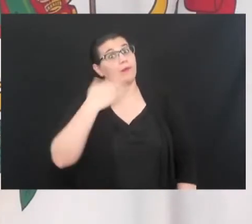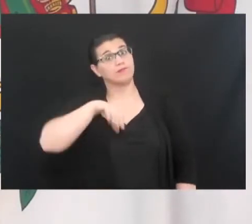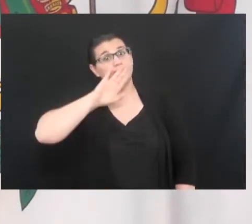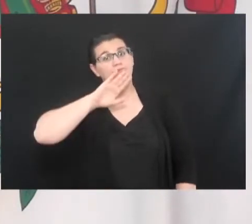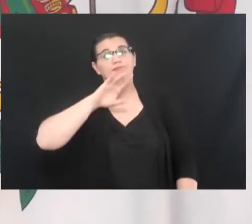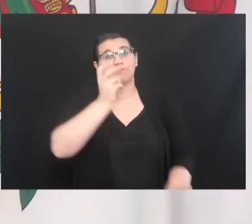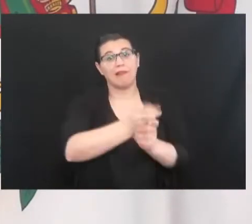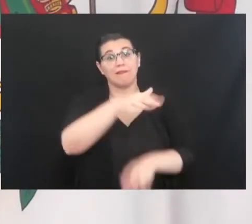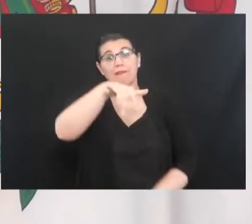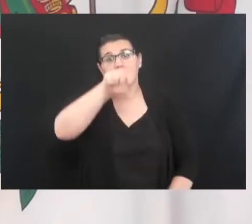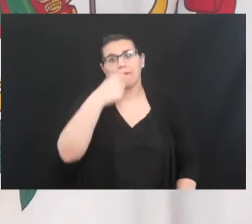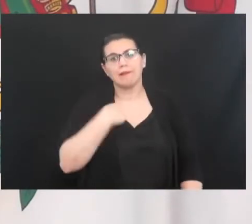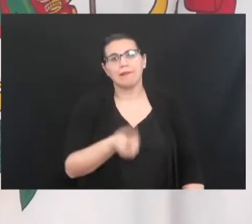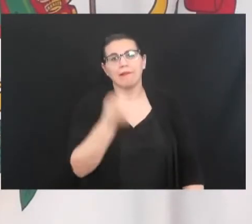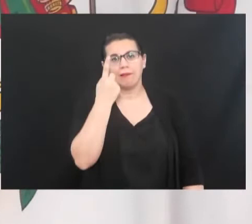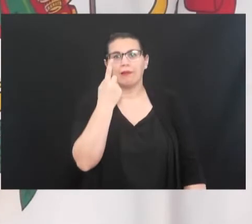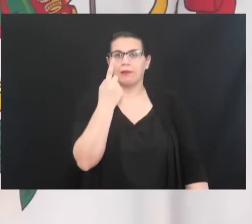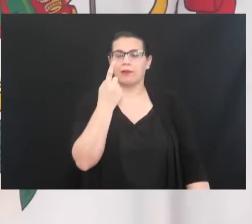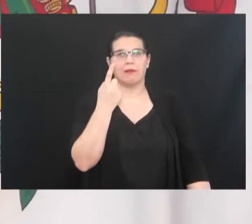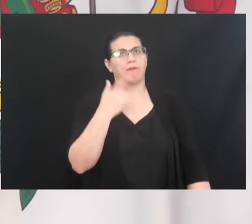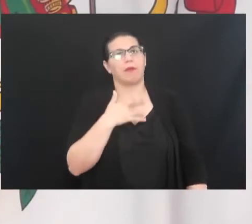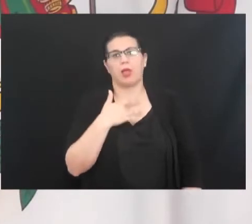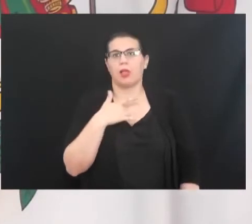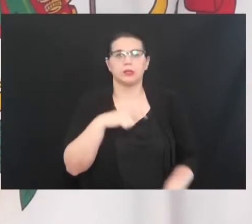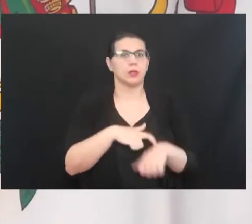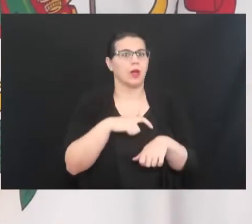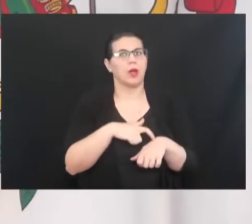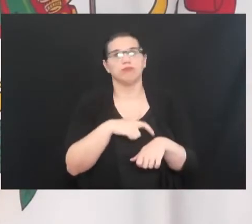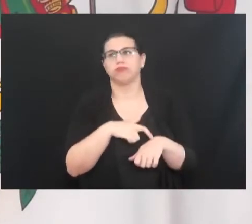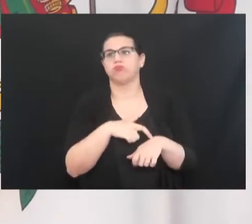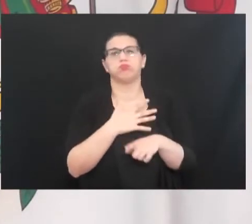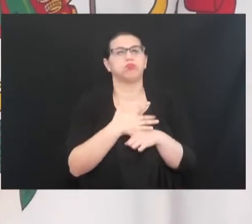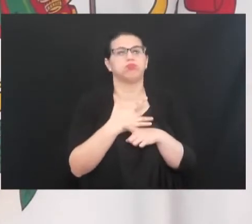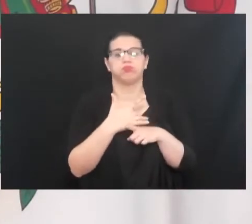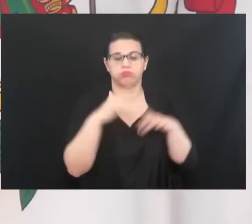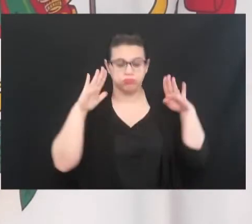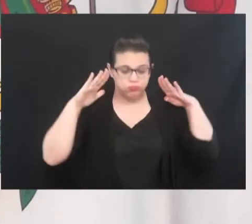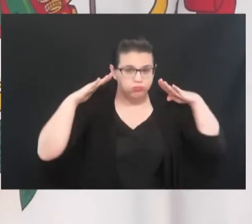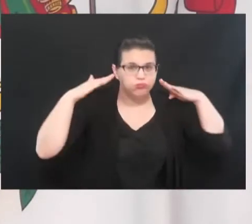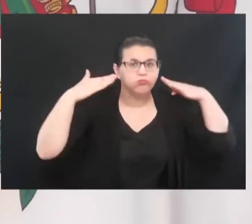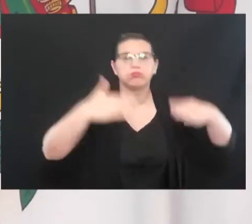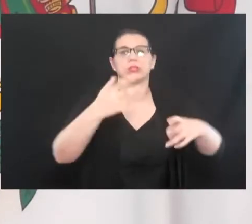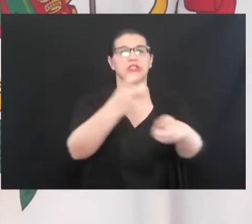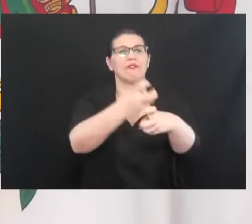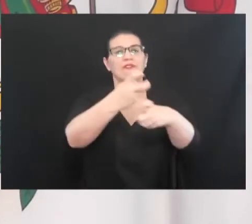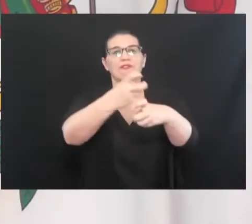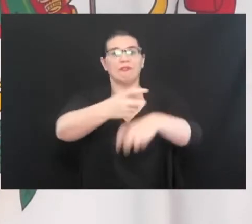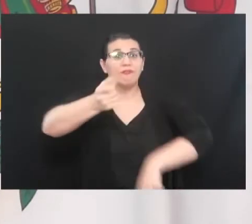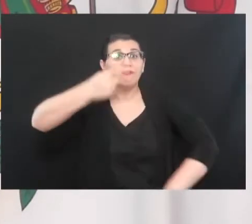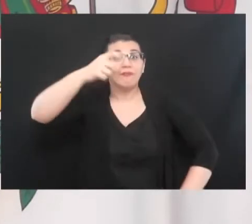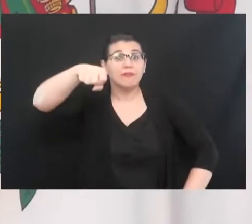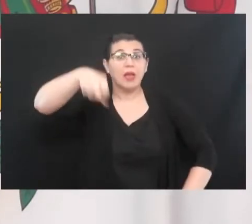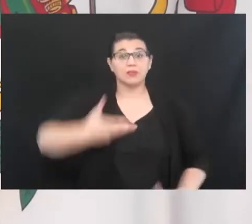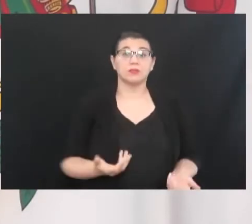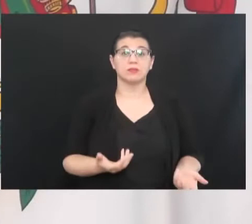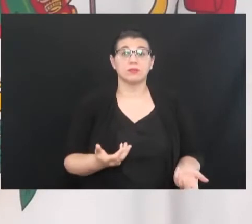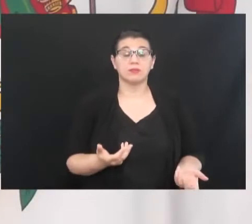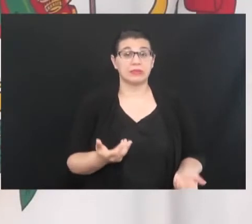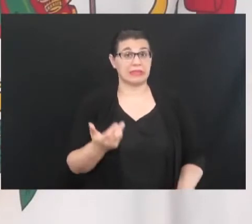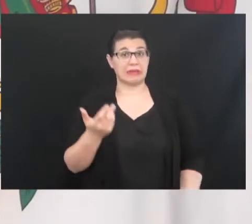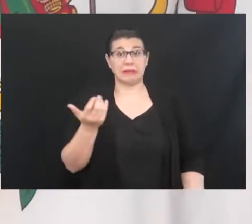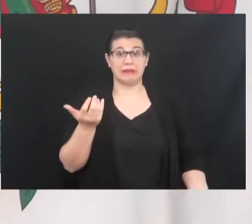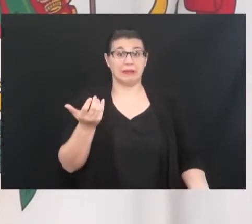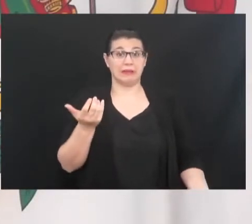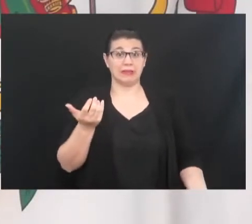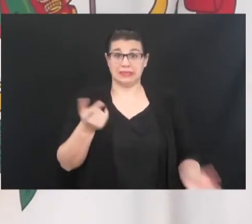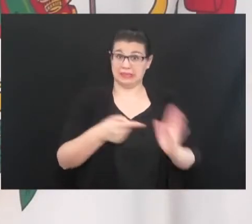and believe me, it's time consuming and it's hard. And in a lot of ways, if you're me and you're really honest,